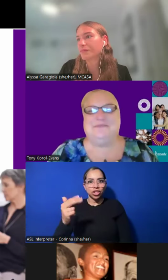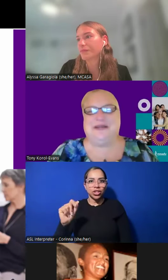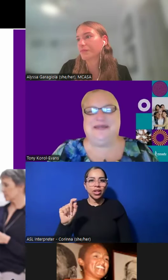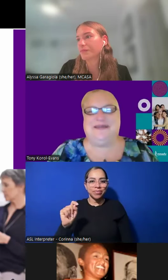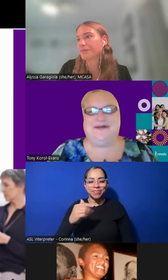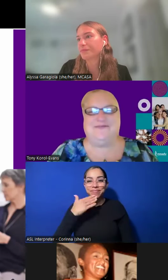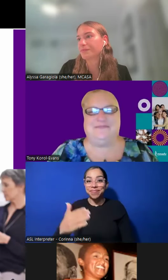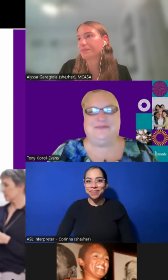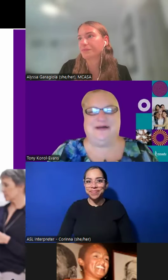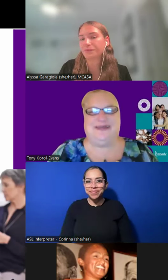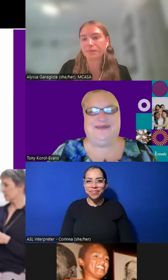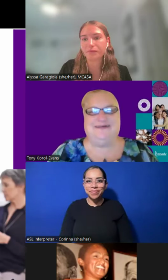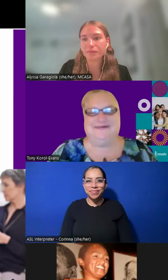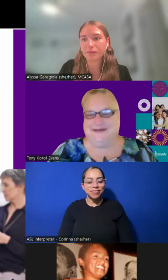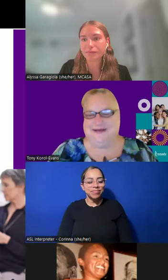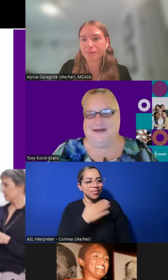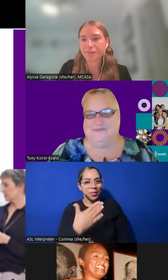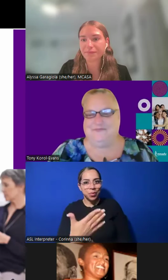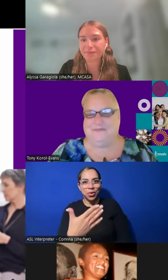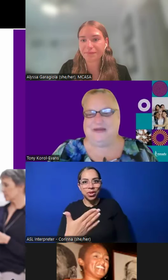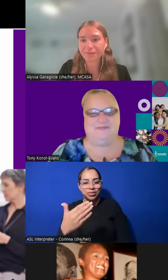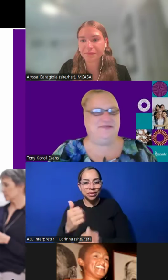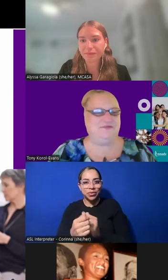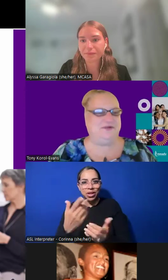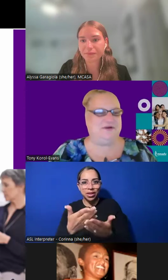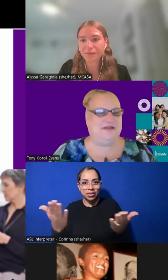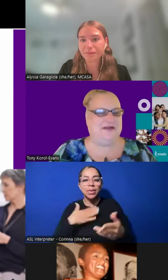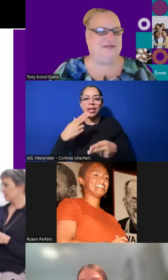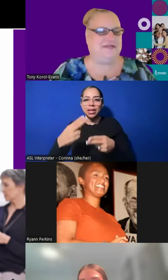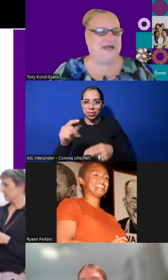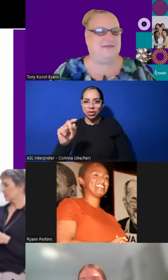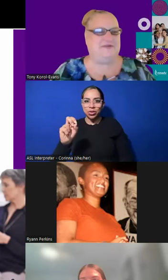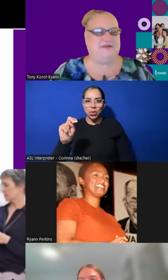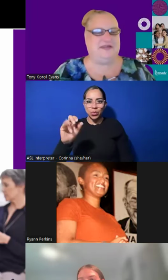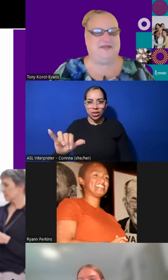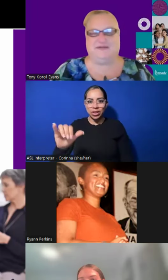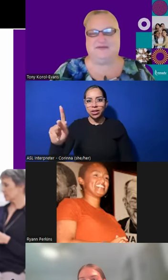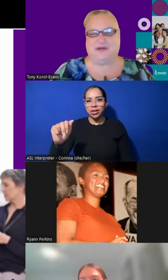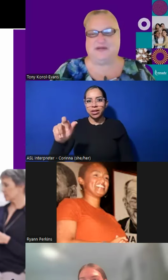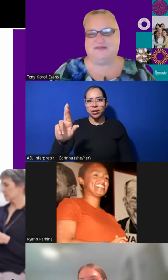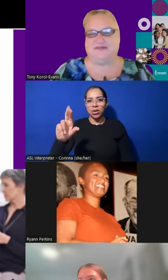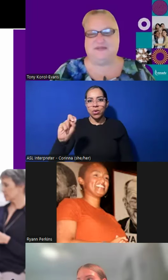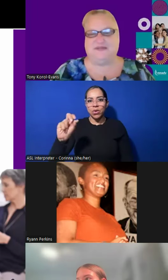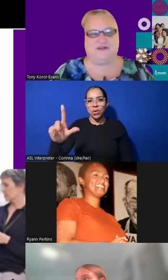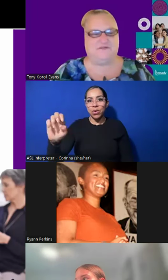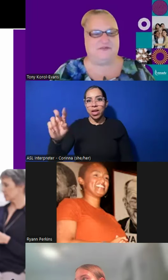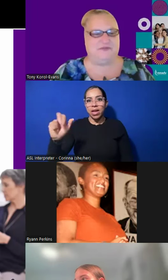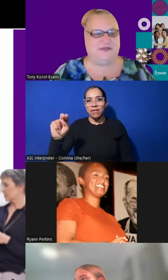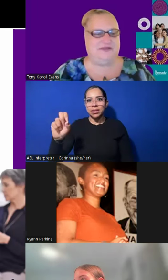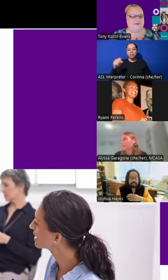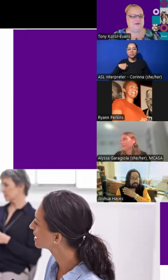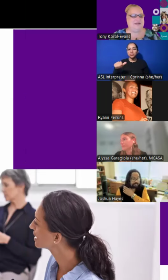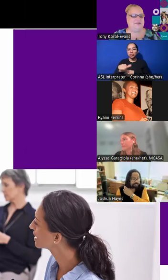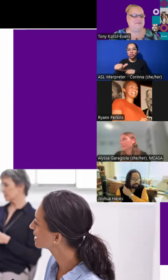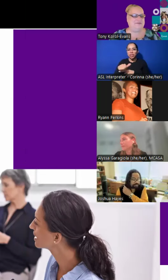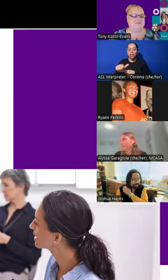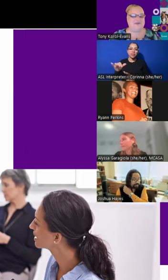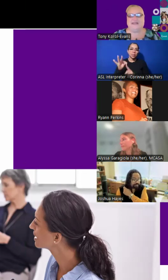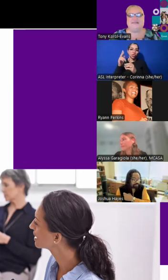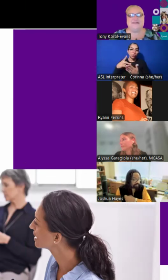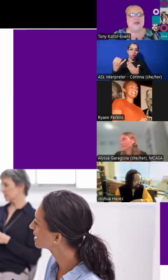Good morning, everybody. My name is Toni Corral Evans. I am the Training and Special Projects Administrator for the Maryland Network